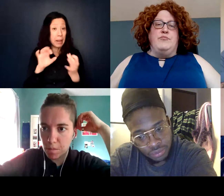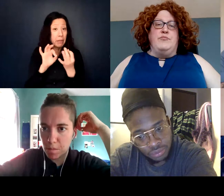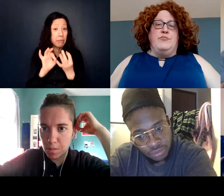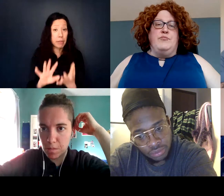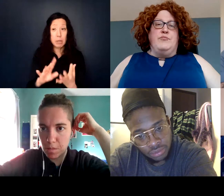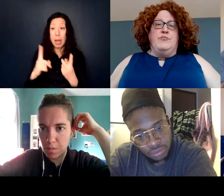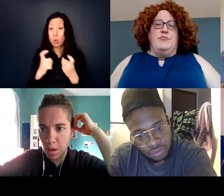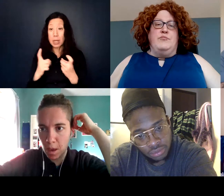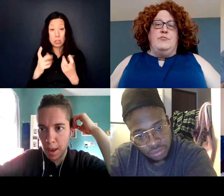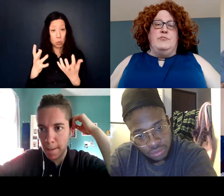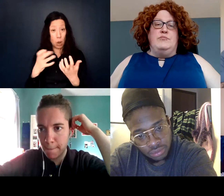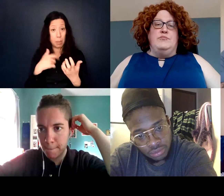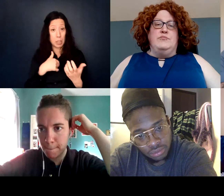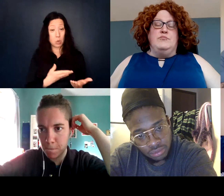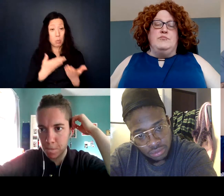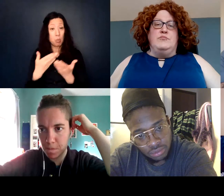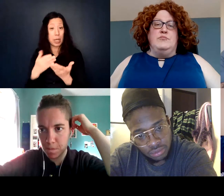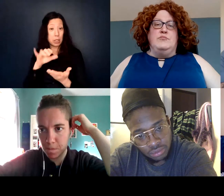meeting?